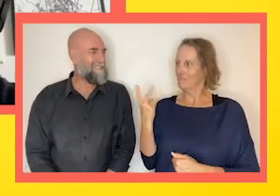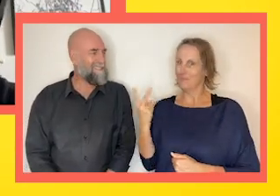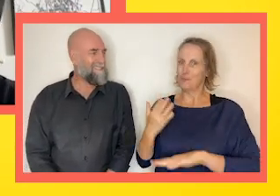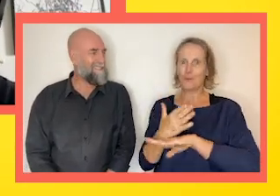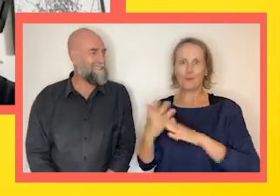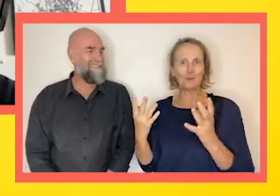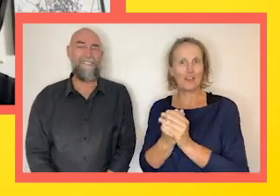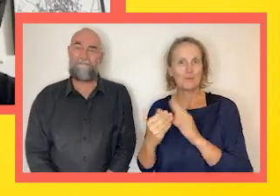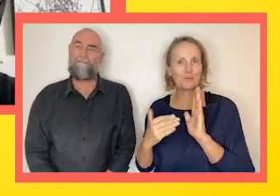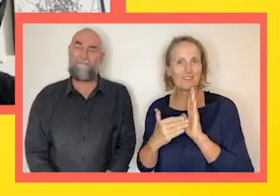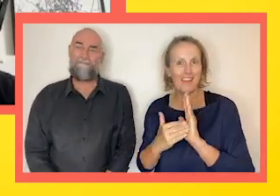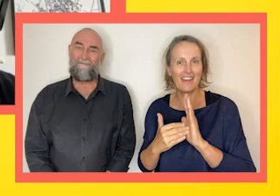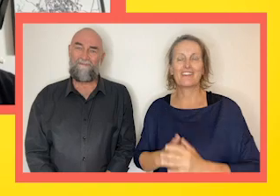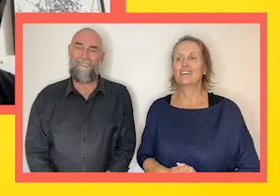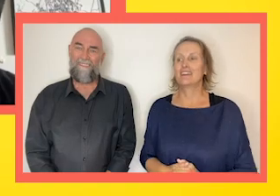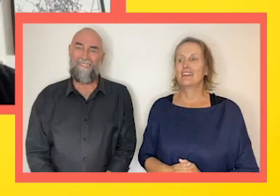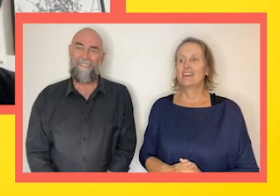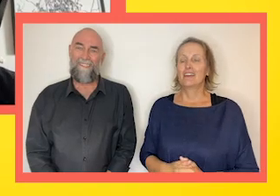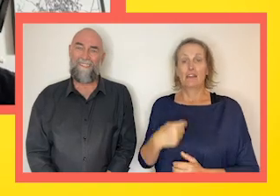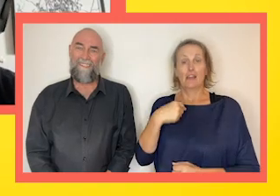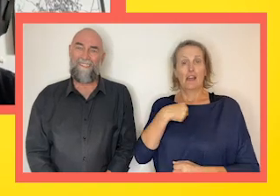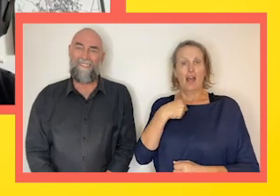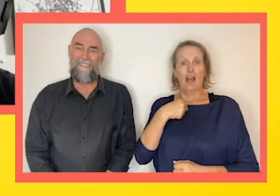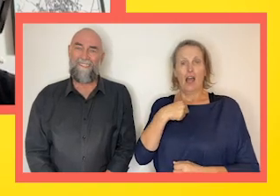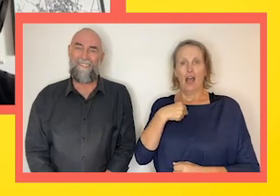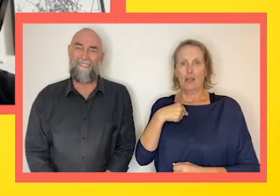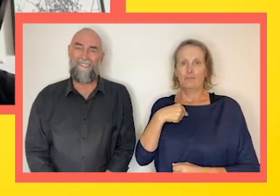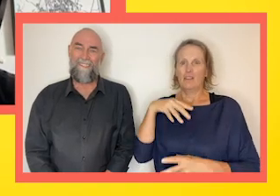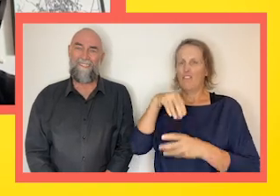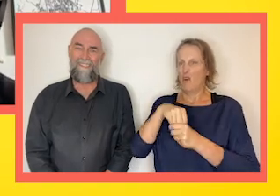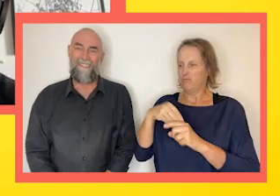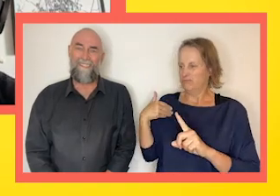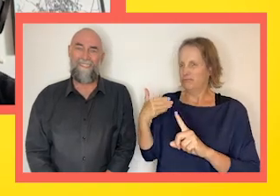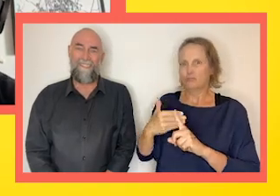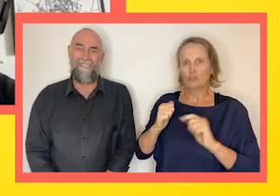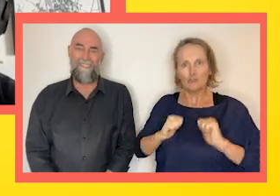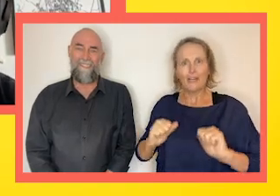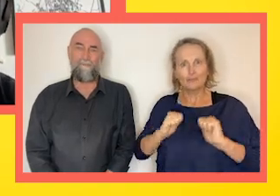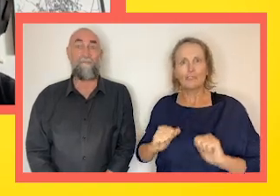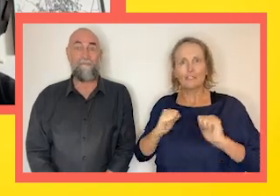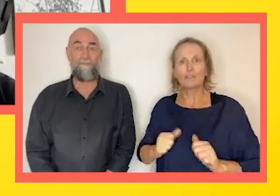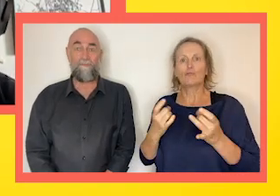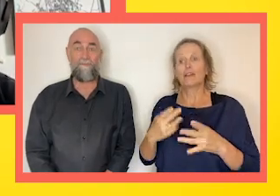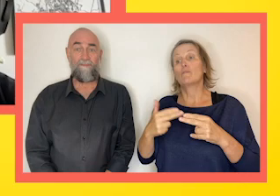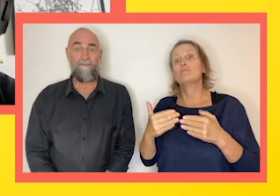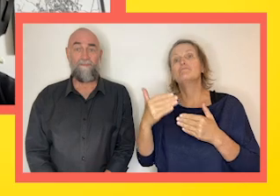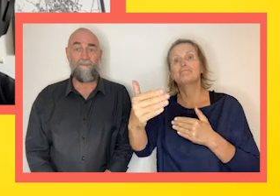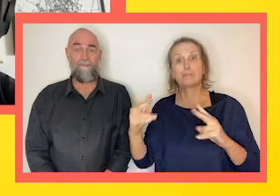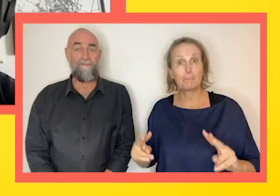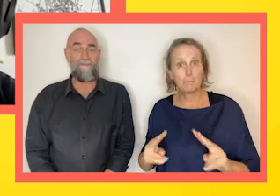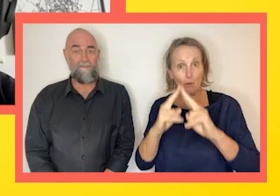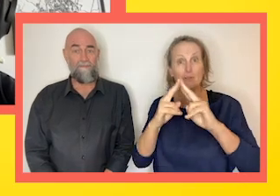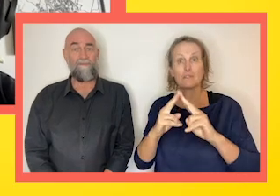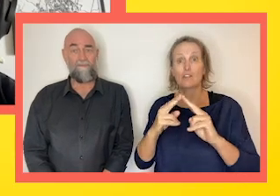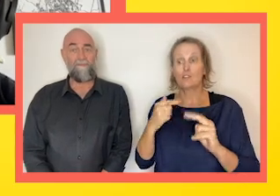chair. I'm in the middle of a strong prep for Paris at the moment, but I just got selected